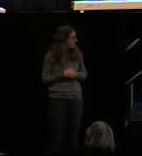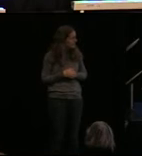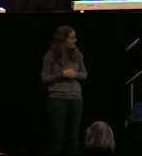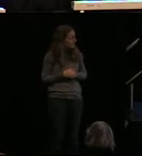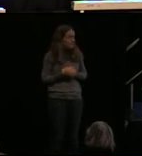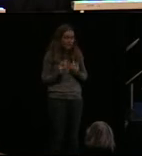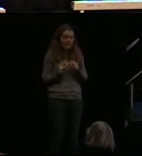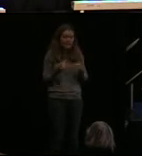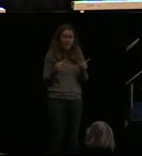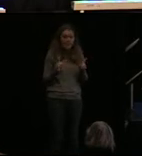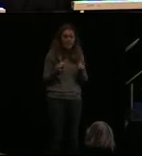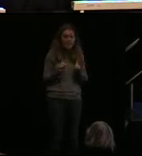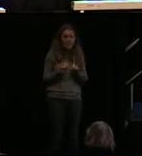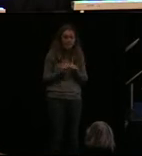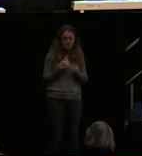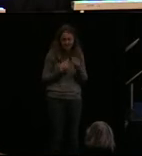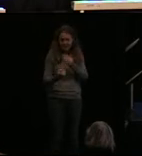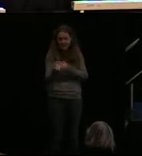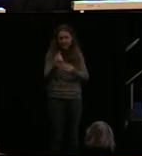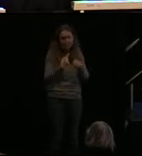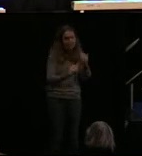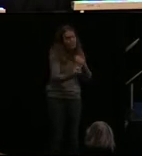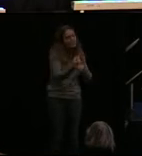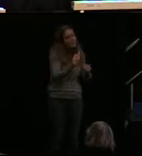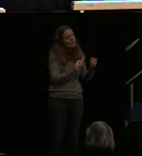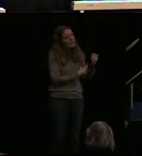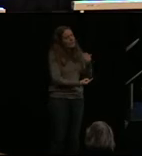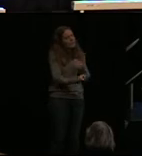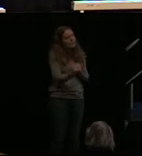And for us as individuals,